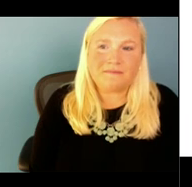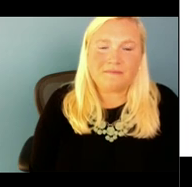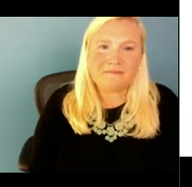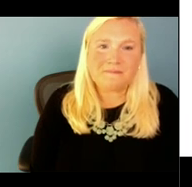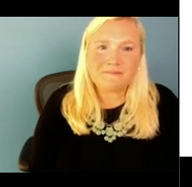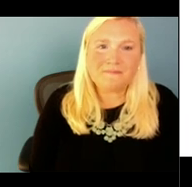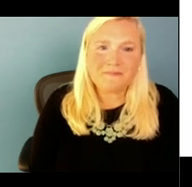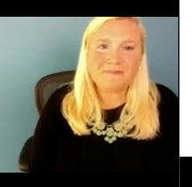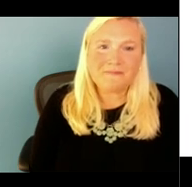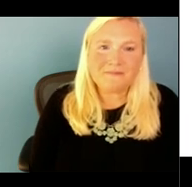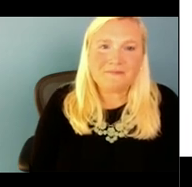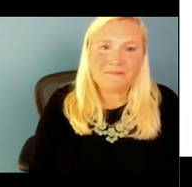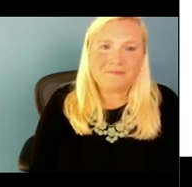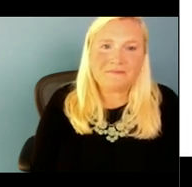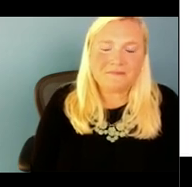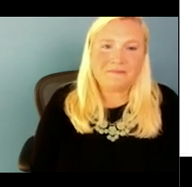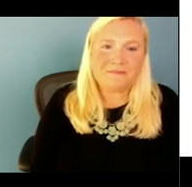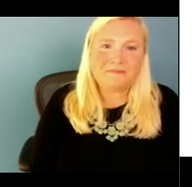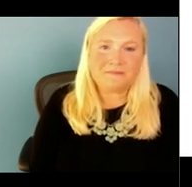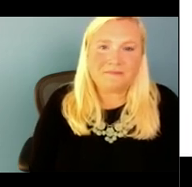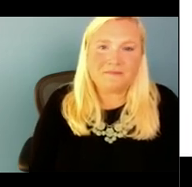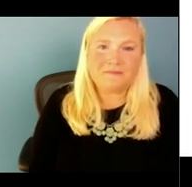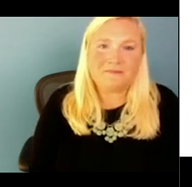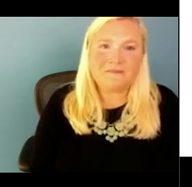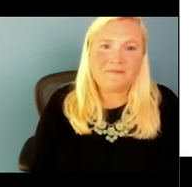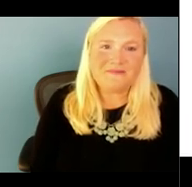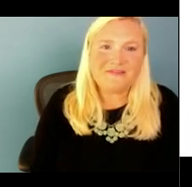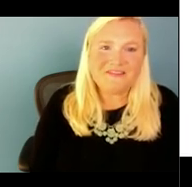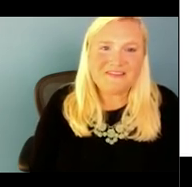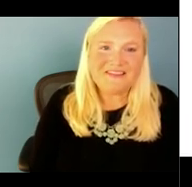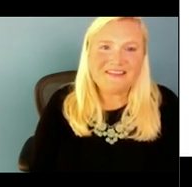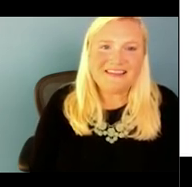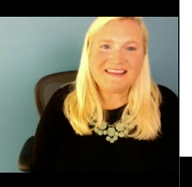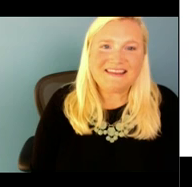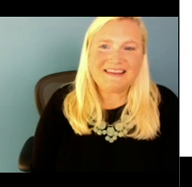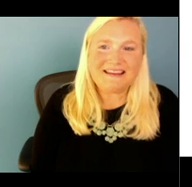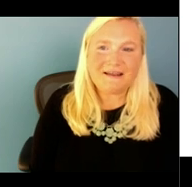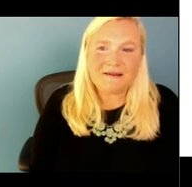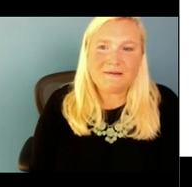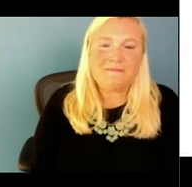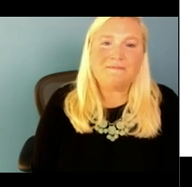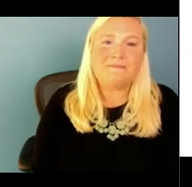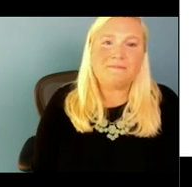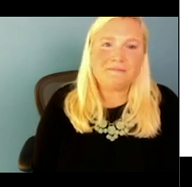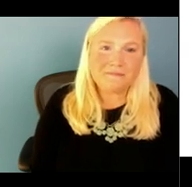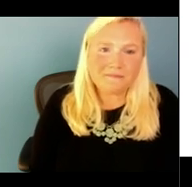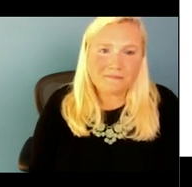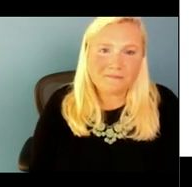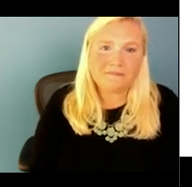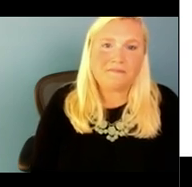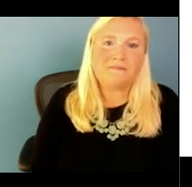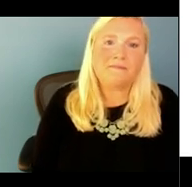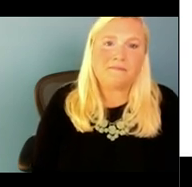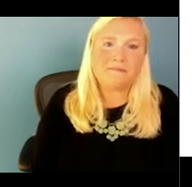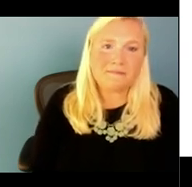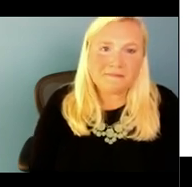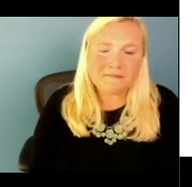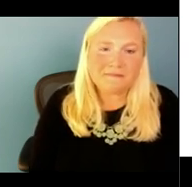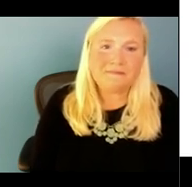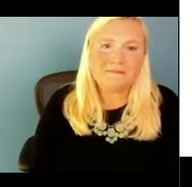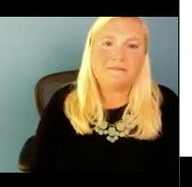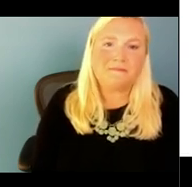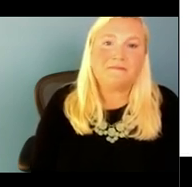That we know this has been scary for you. We know you haven't felt that you got the training, you know, that you wanted to have. However, you